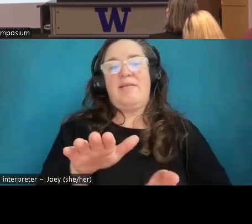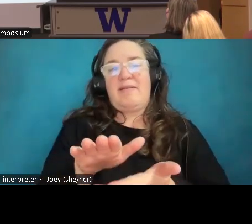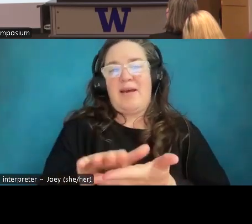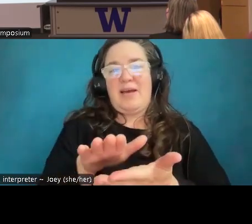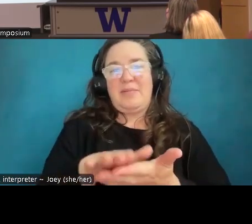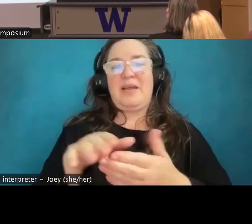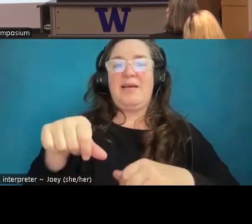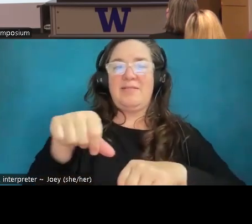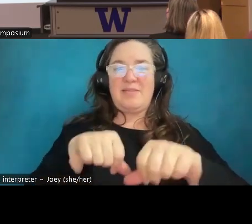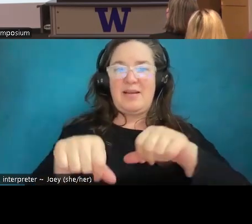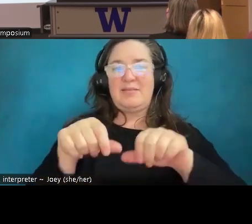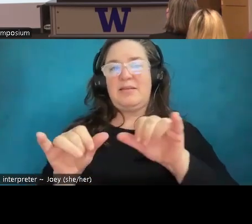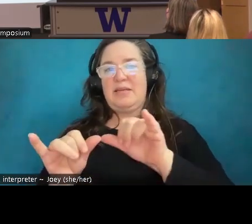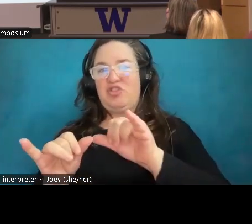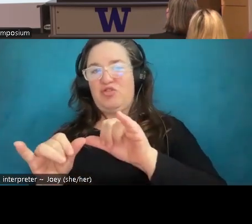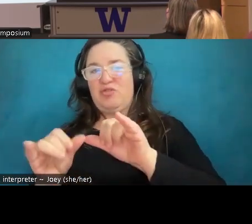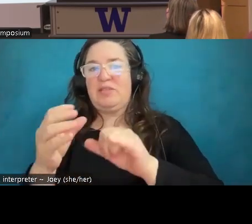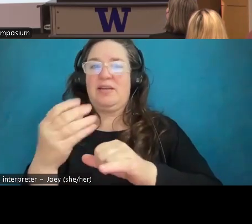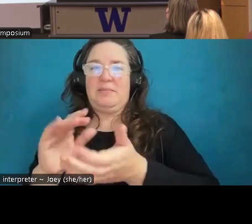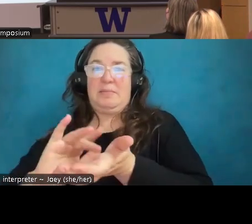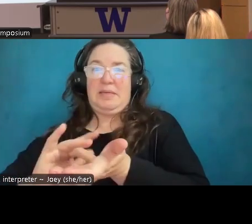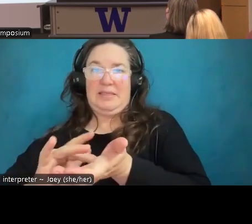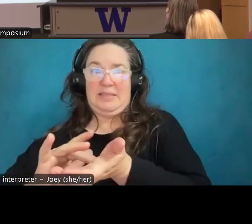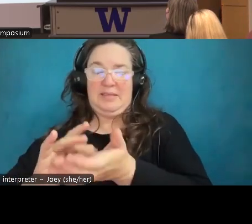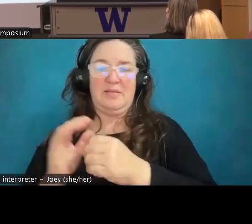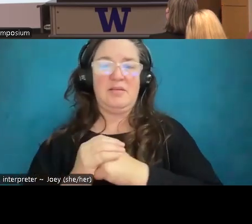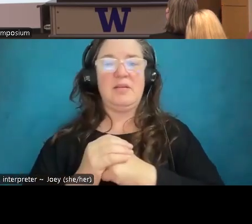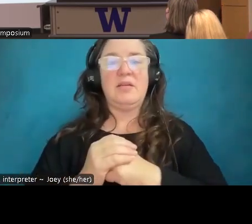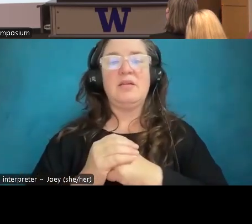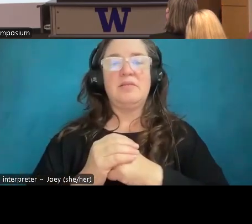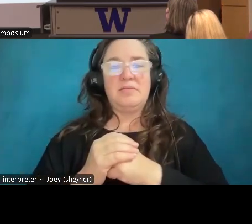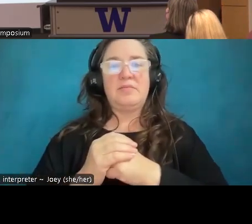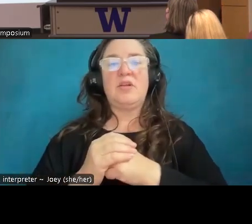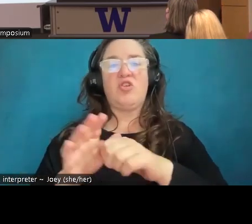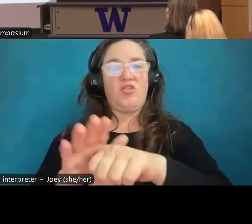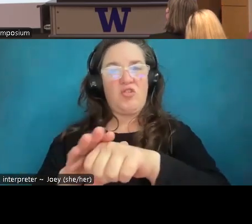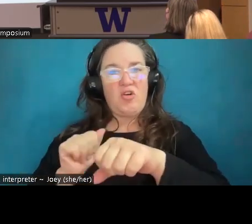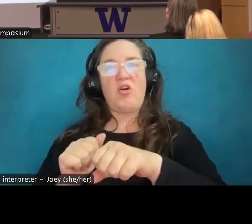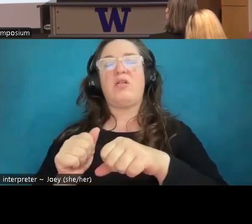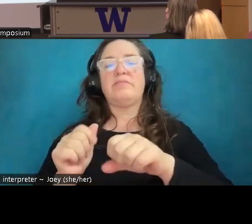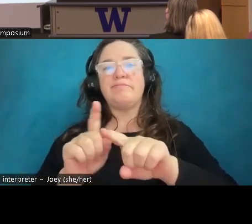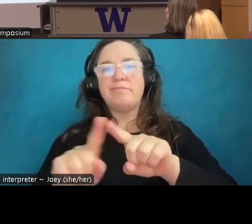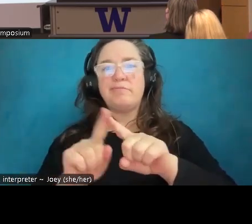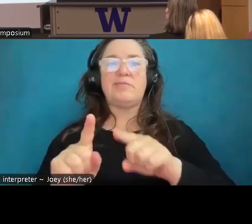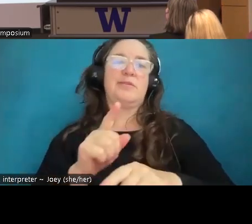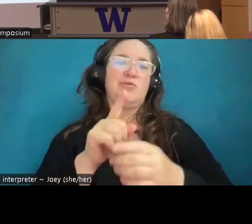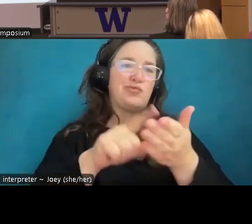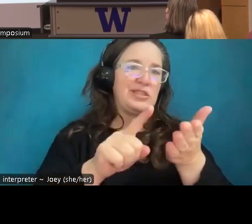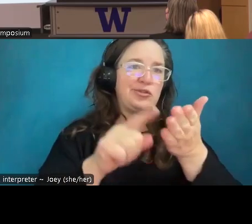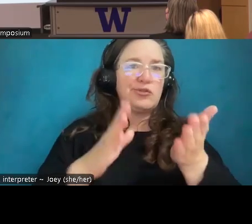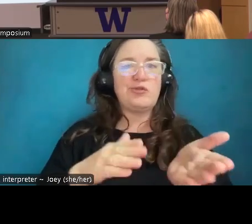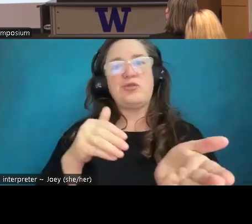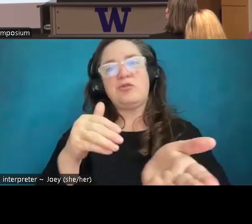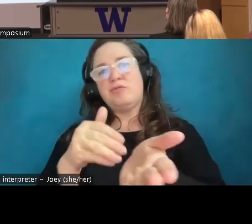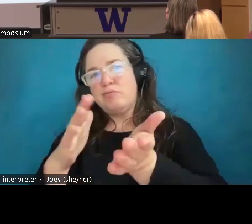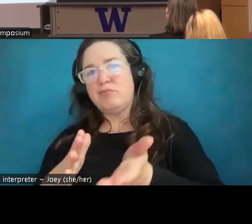and Medicine, heeded the call from patients, caregivers, researchers, and clinicians. And through a series of